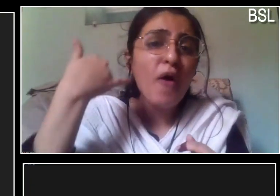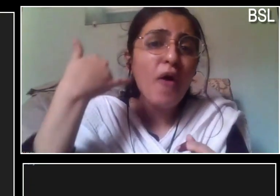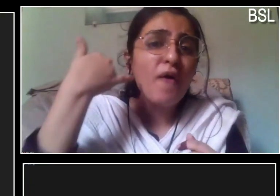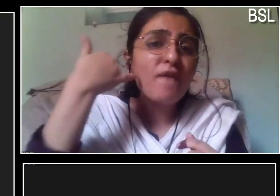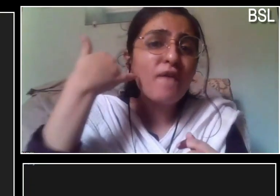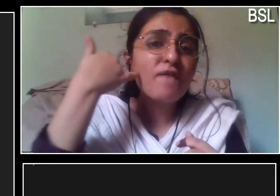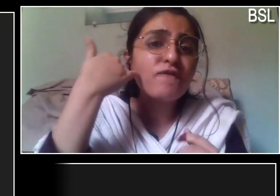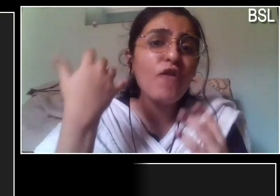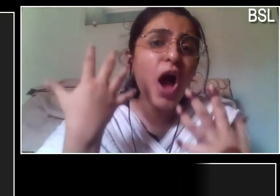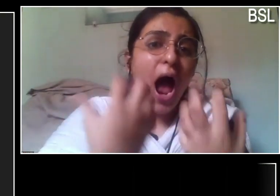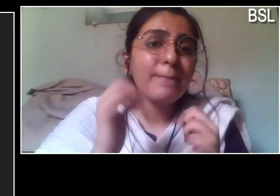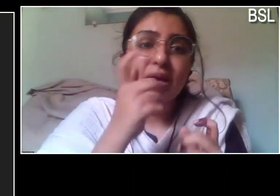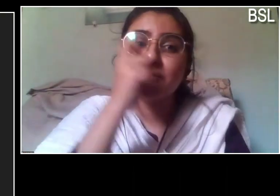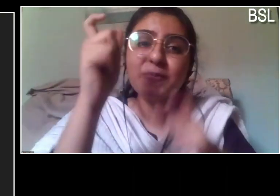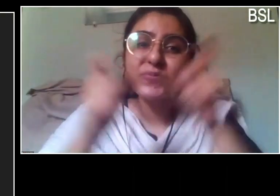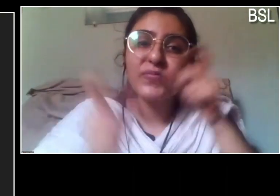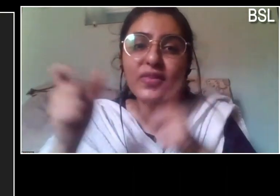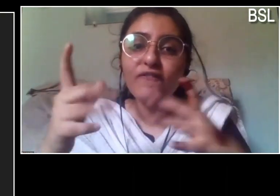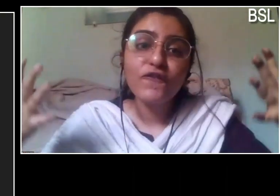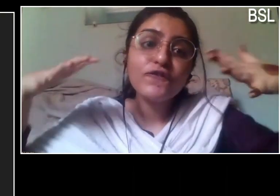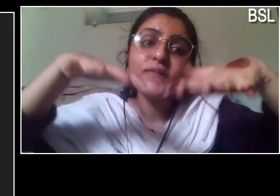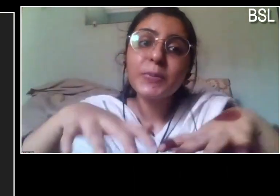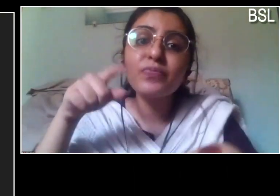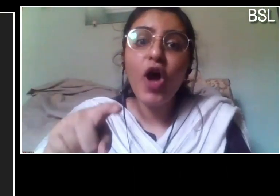the accessibility of this event.